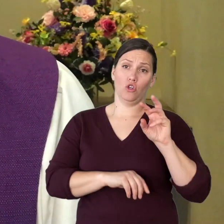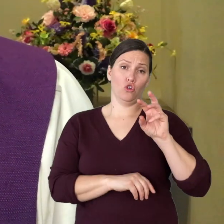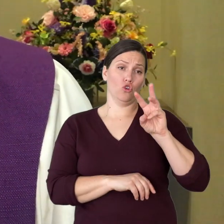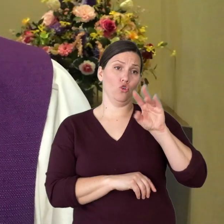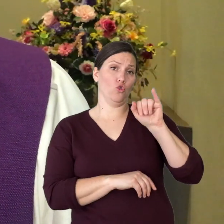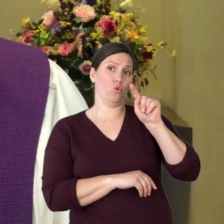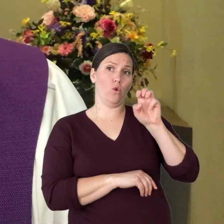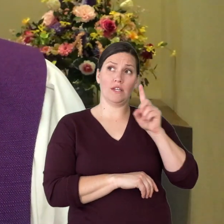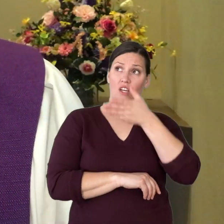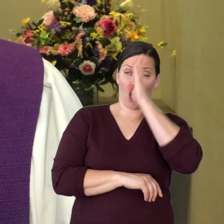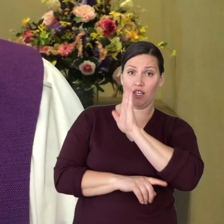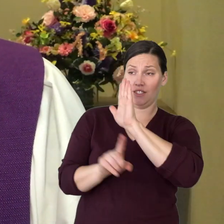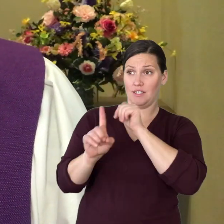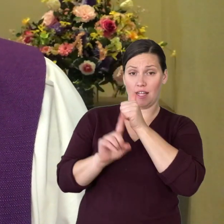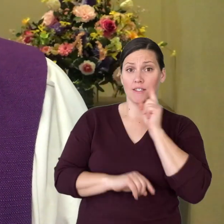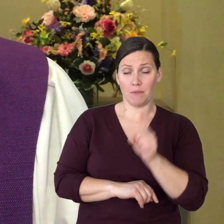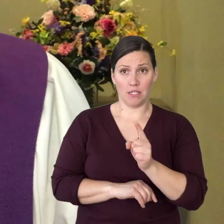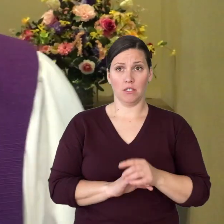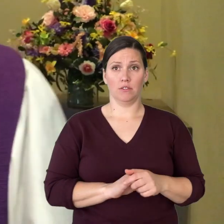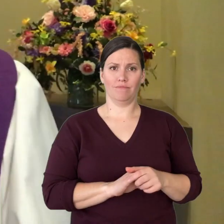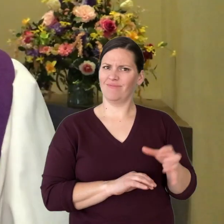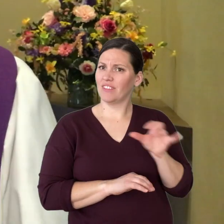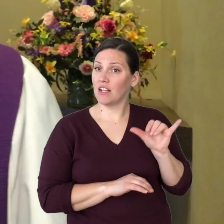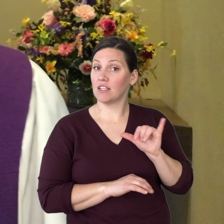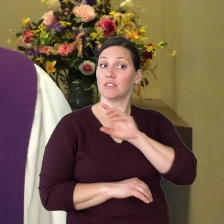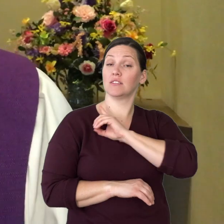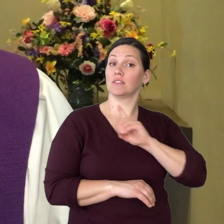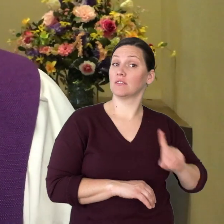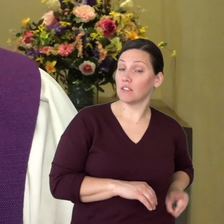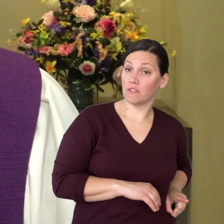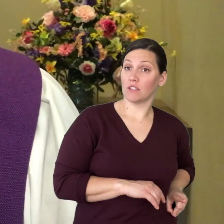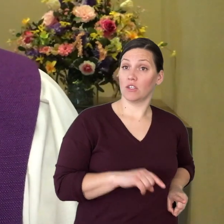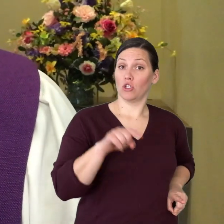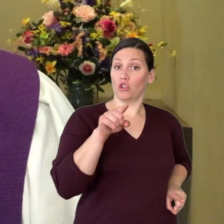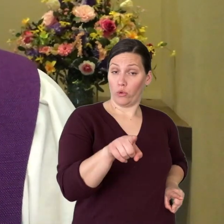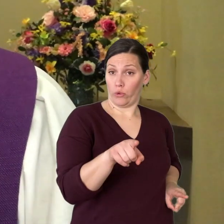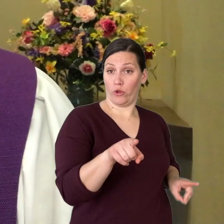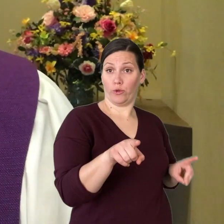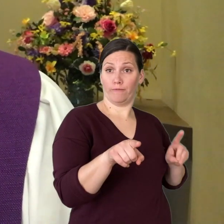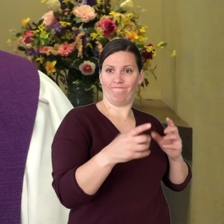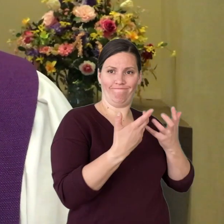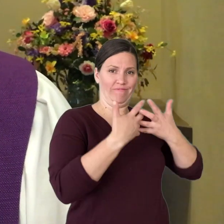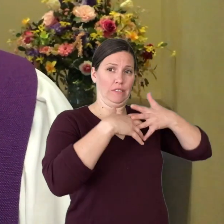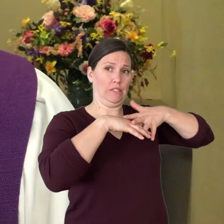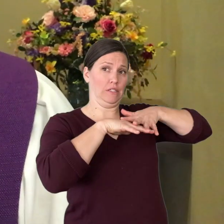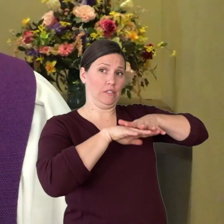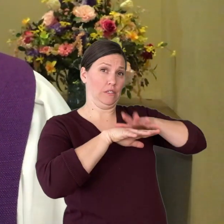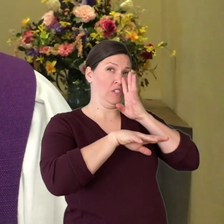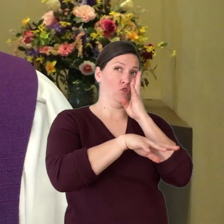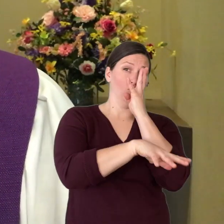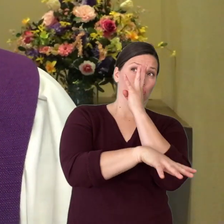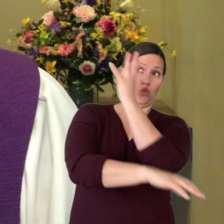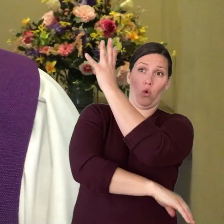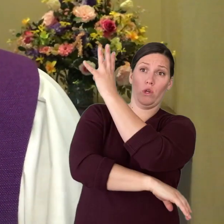Ten Commandments. Like King David, you have been tangled up in